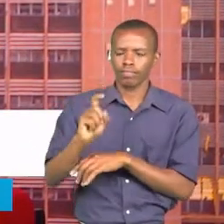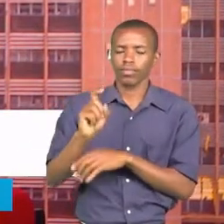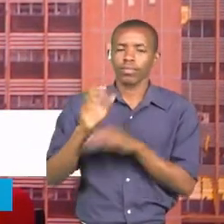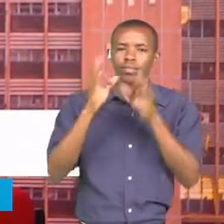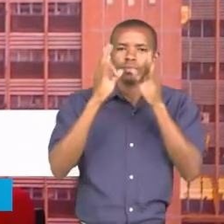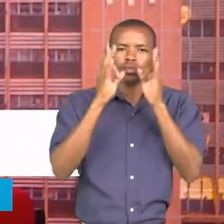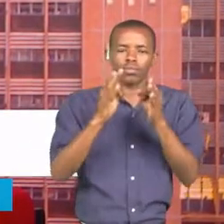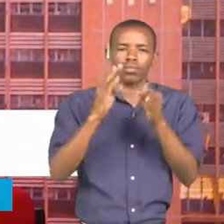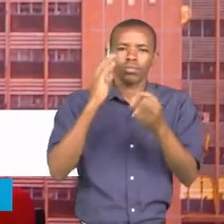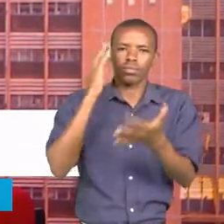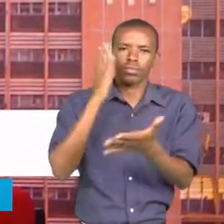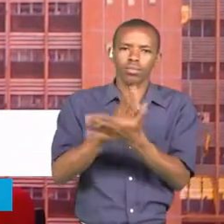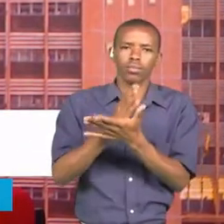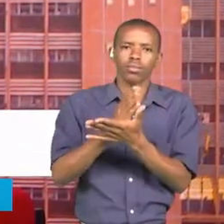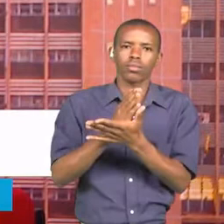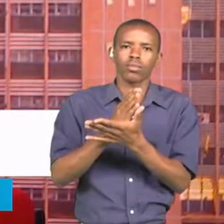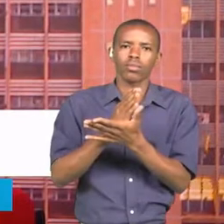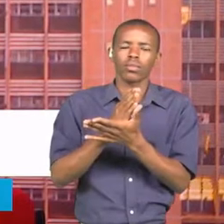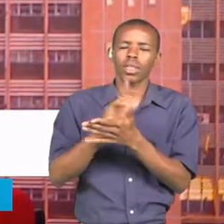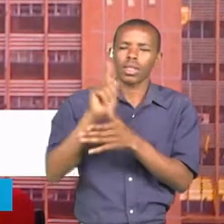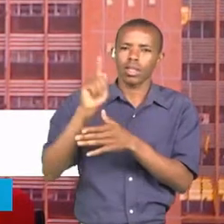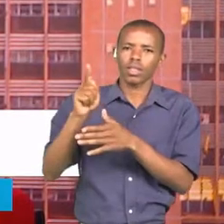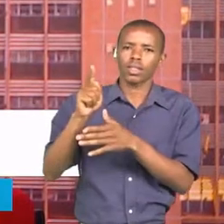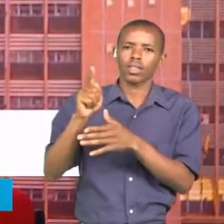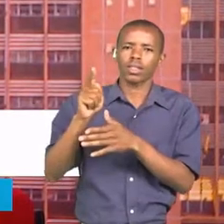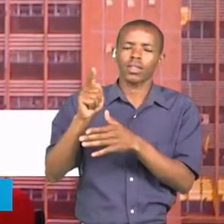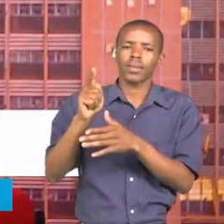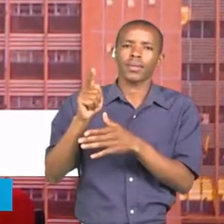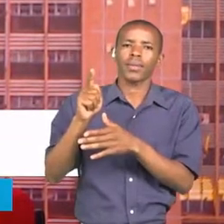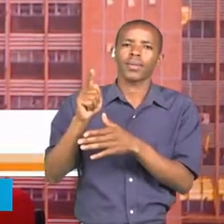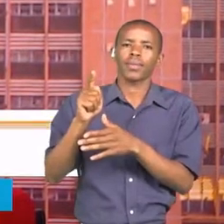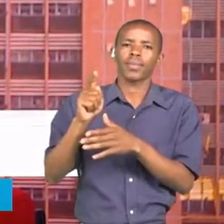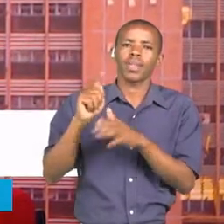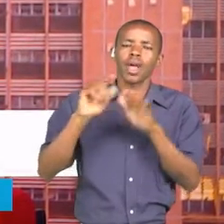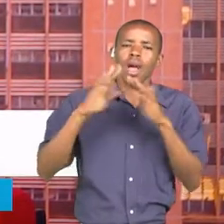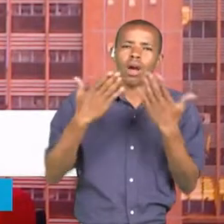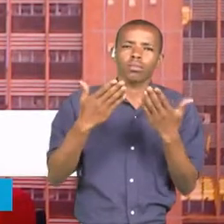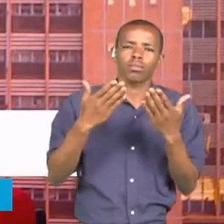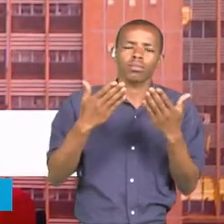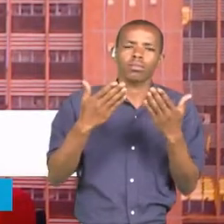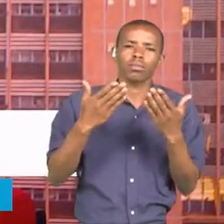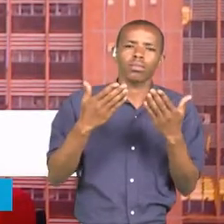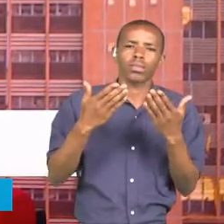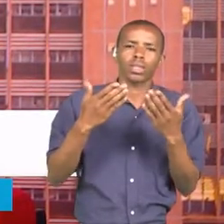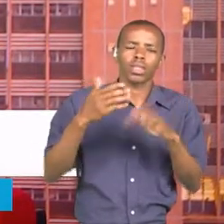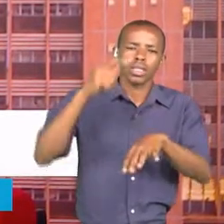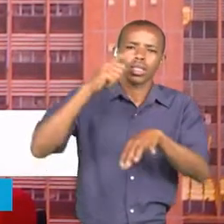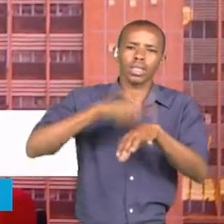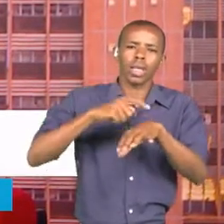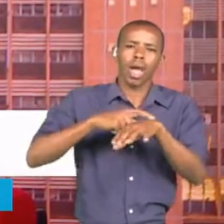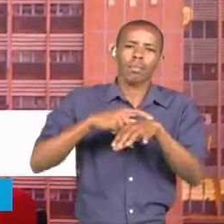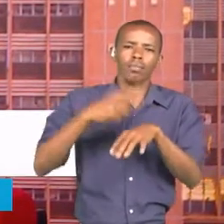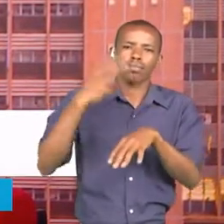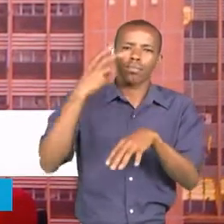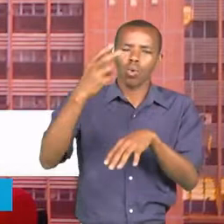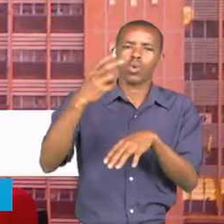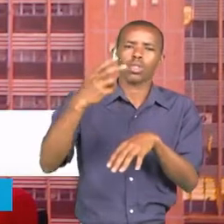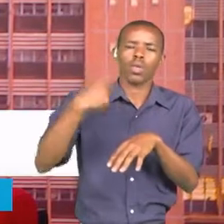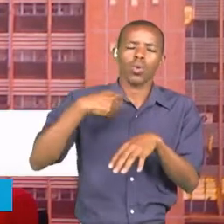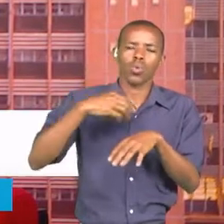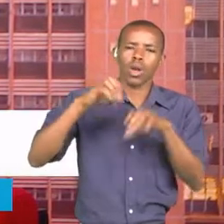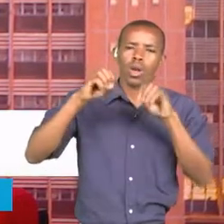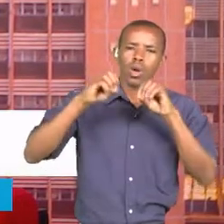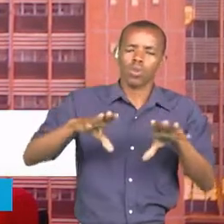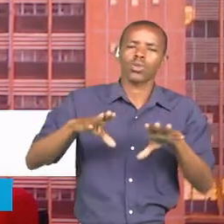If truly they are paragons of virtue, how is it then that during their watch we lose trillions